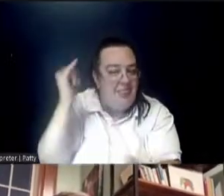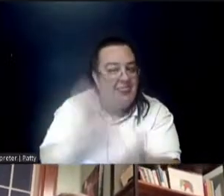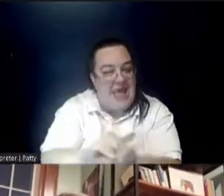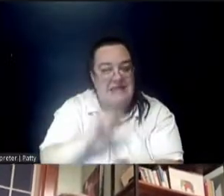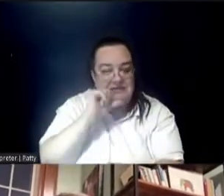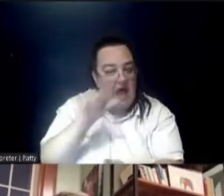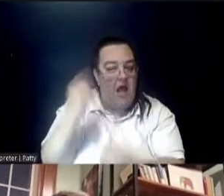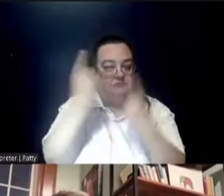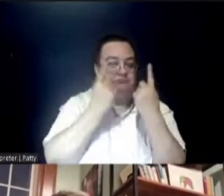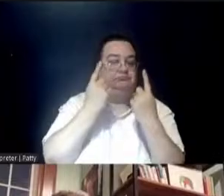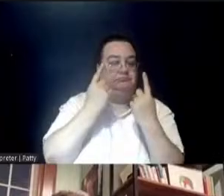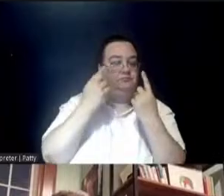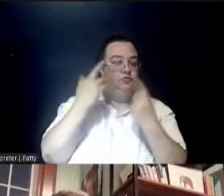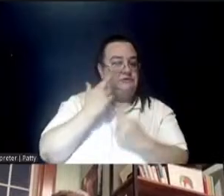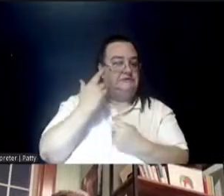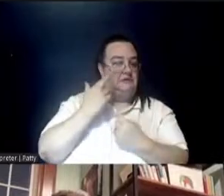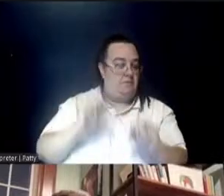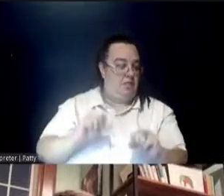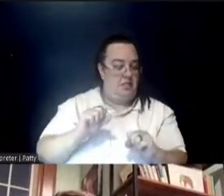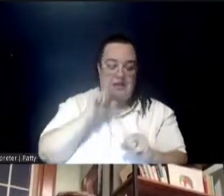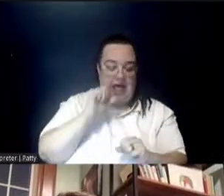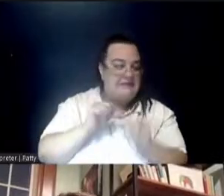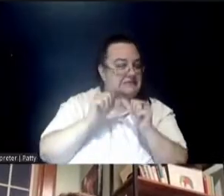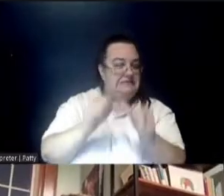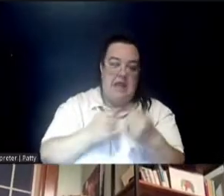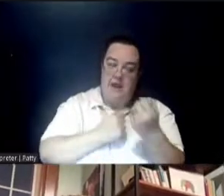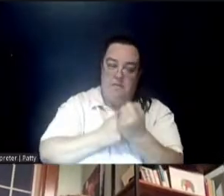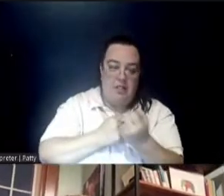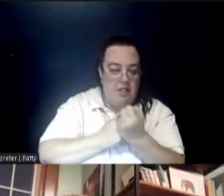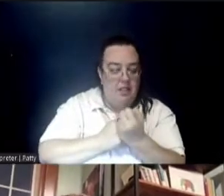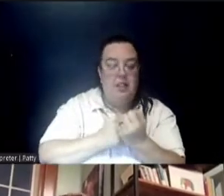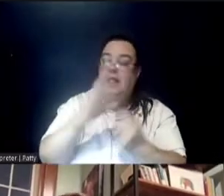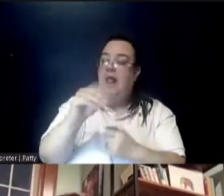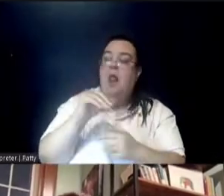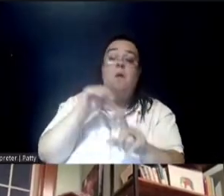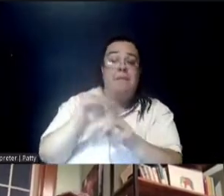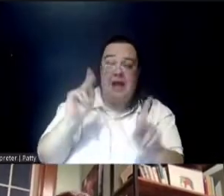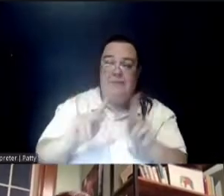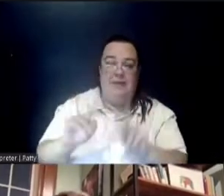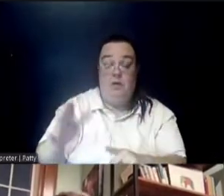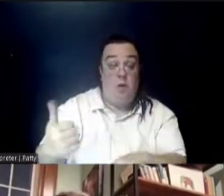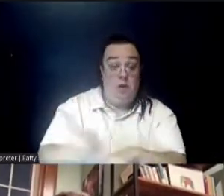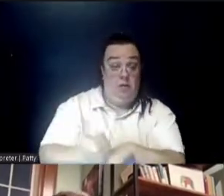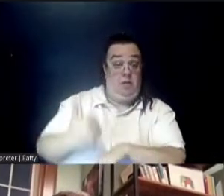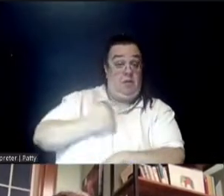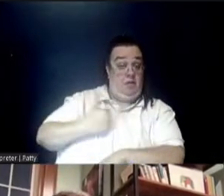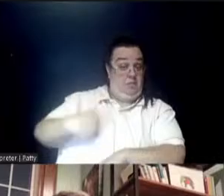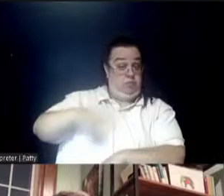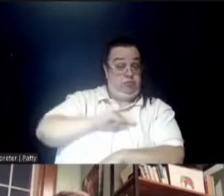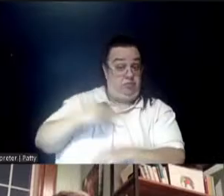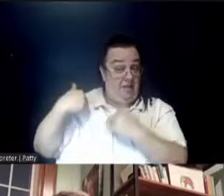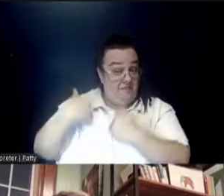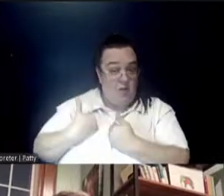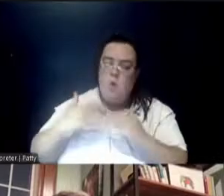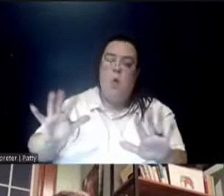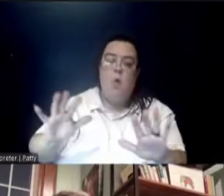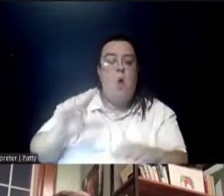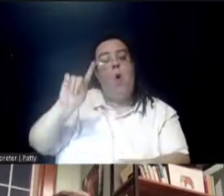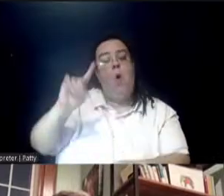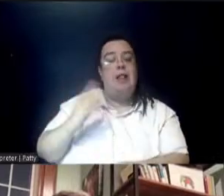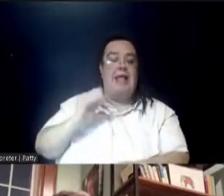And again, I'll remind folks that it's not our fault. It's only our fault for